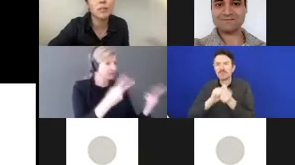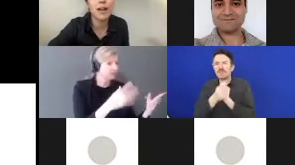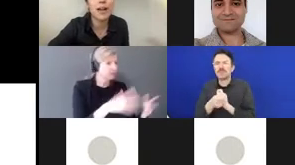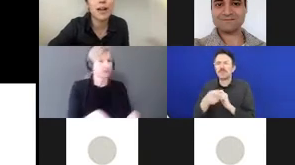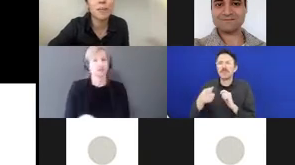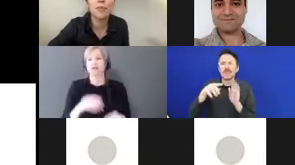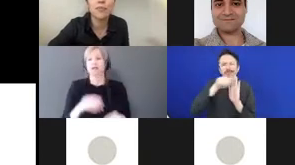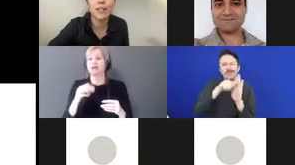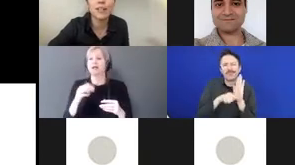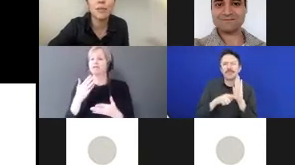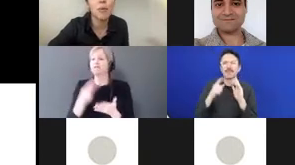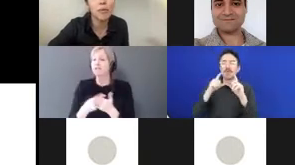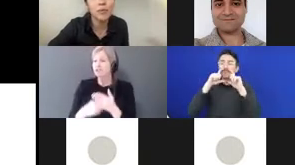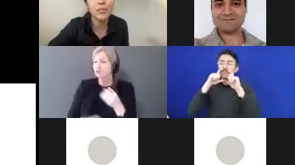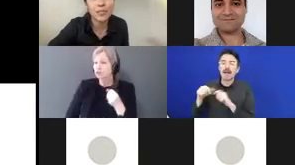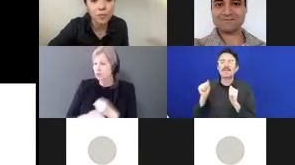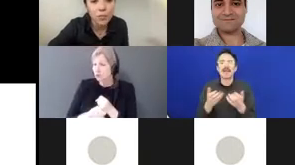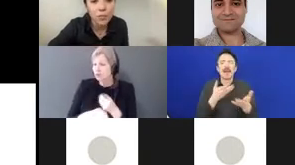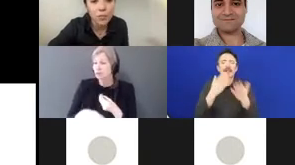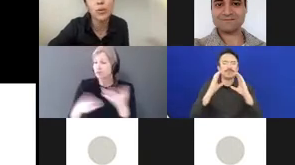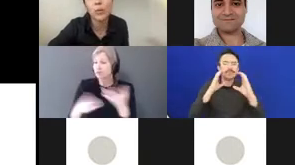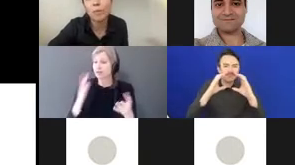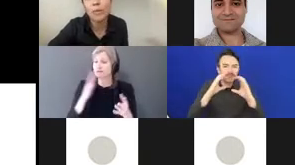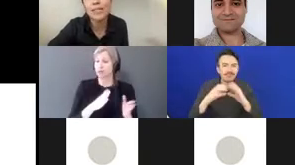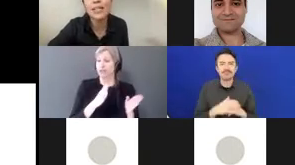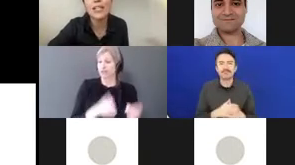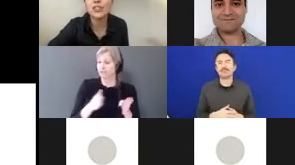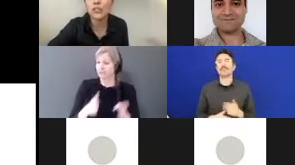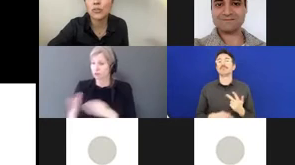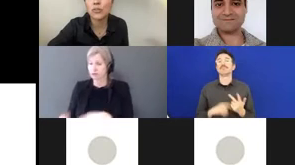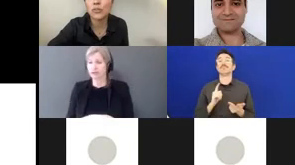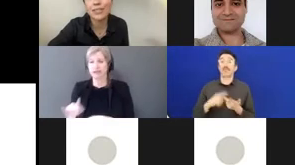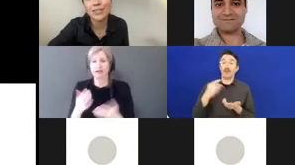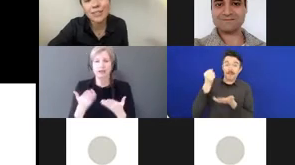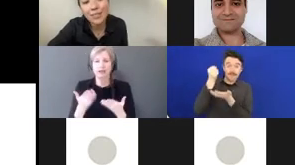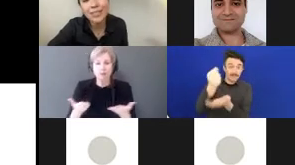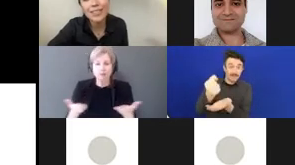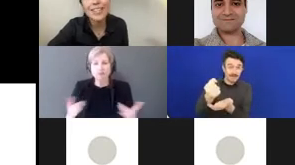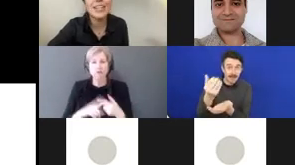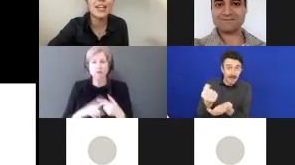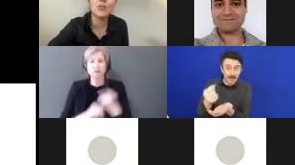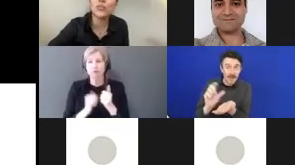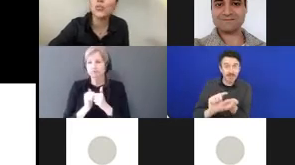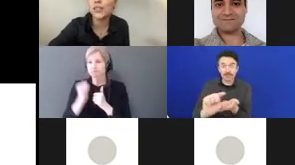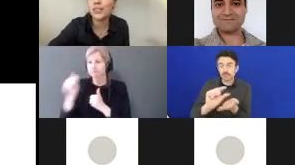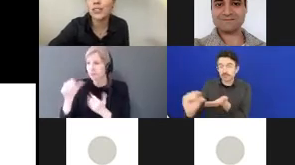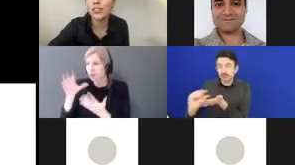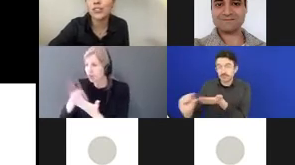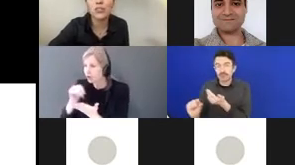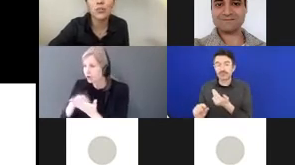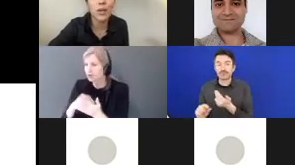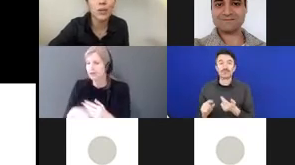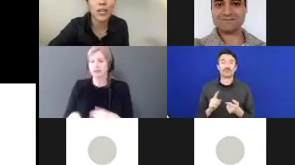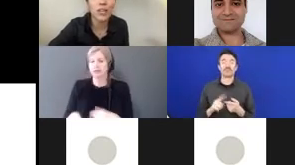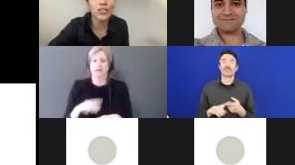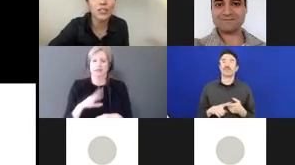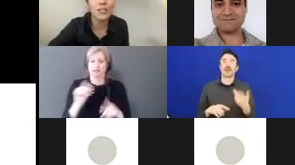were provided both for the individual, so equipment to support distance learning, and also to organizations